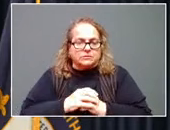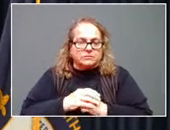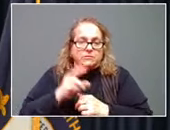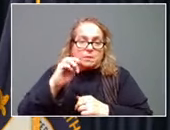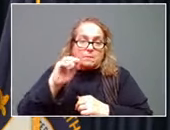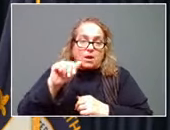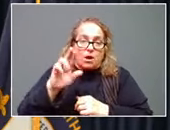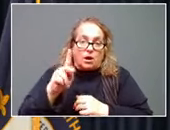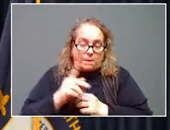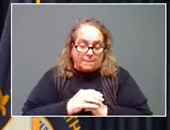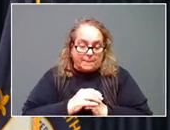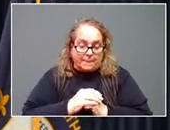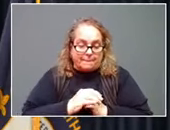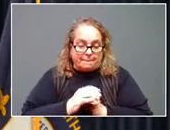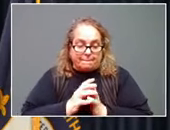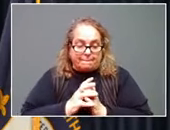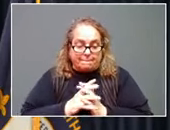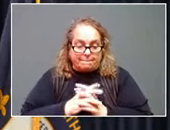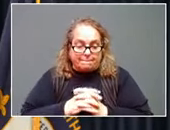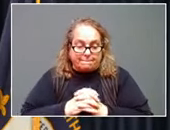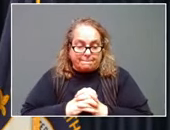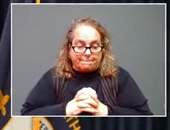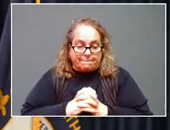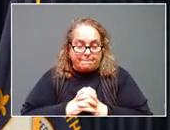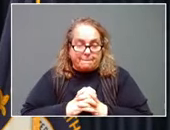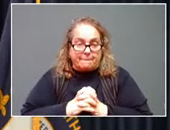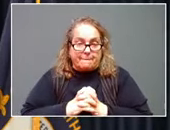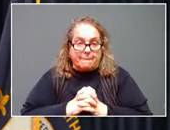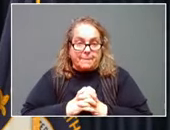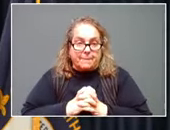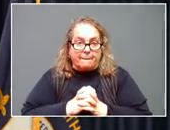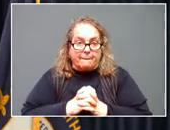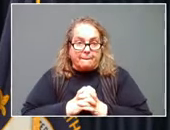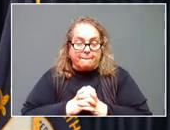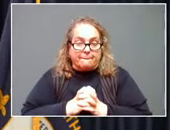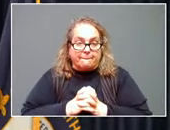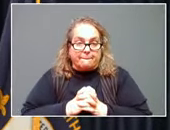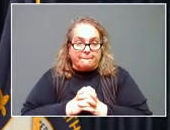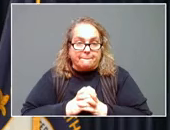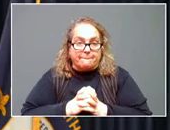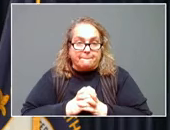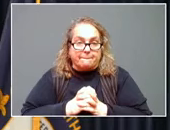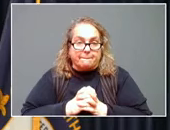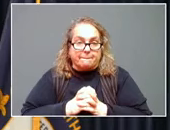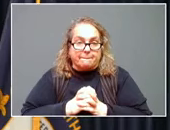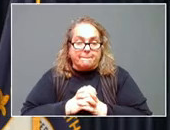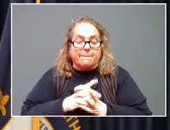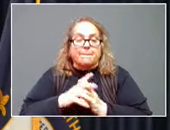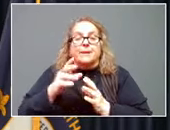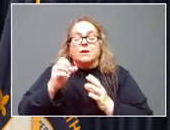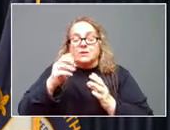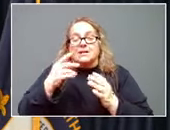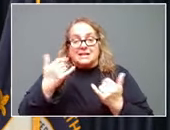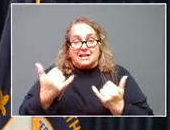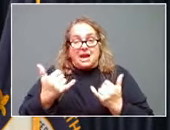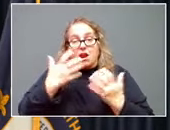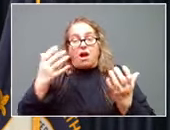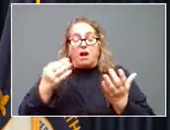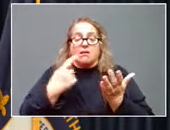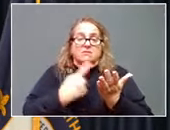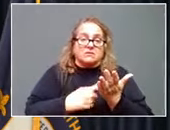approaching the 3-year anniversary in Kentucky, is there going to be a shift to an endemic strategy? Yeah, a lot of talk is out